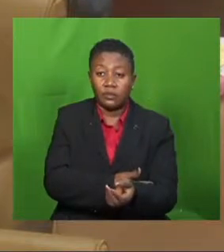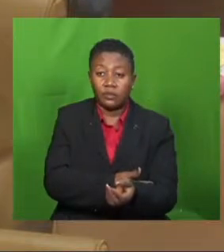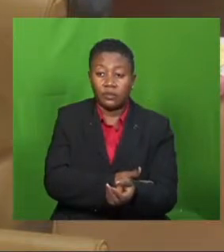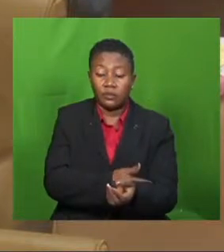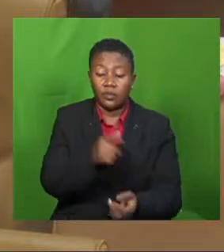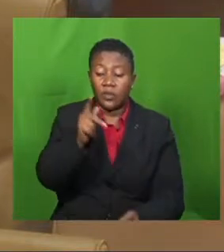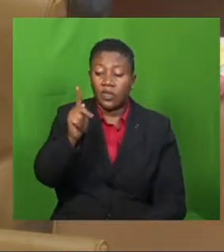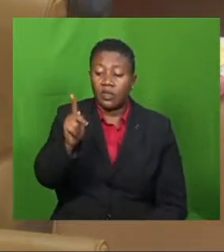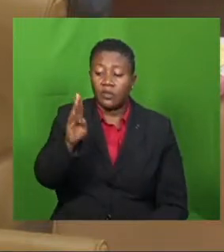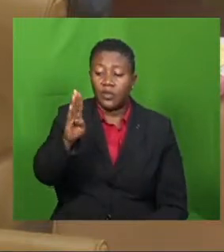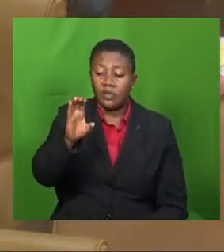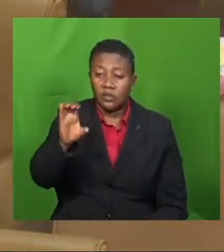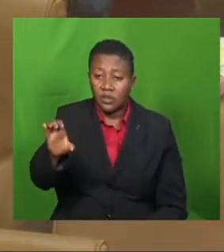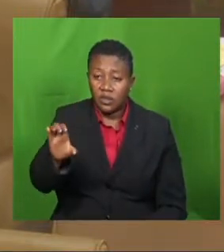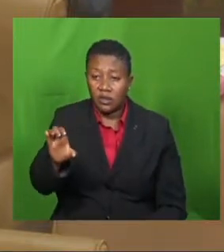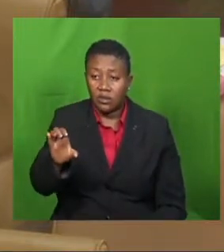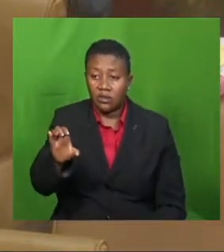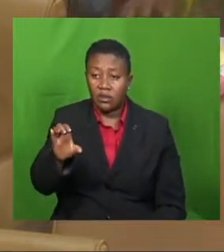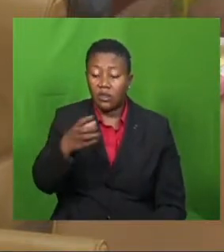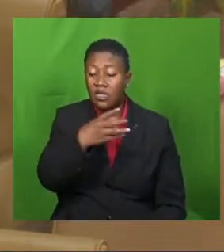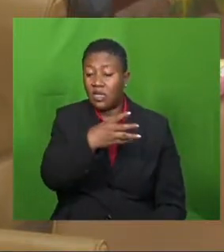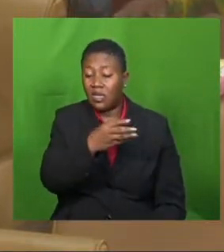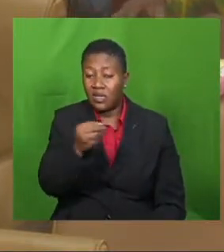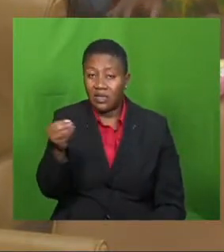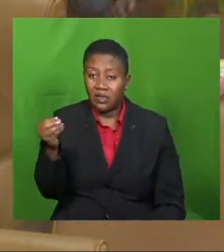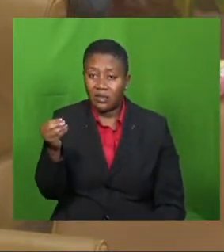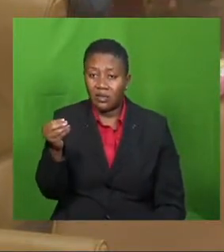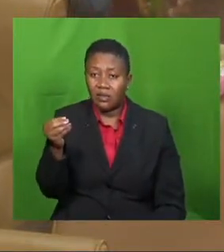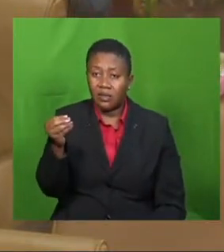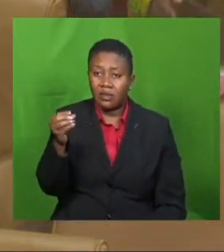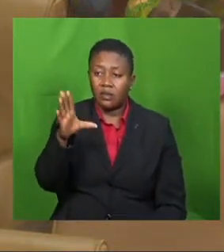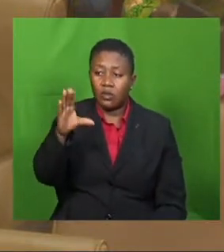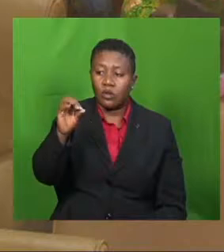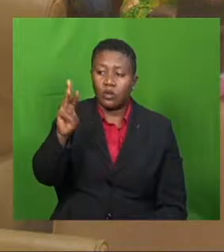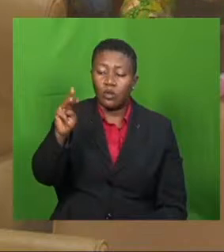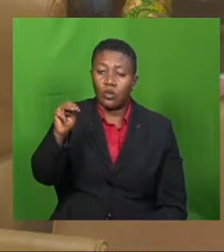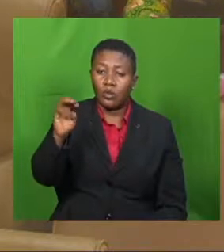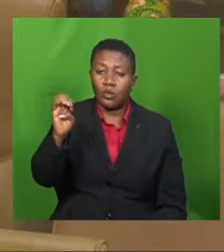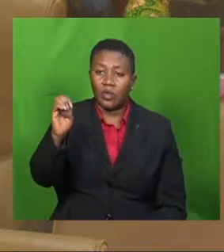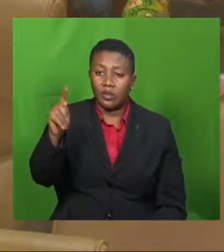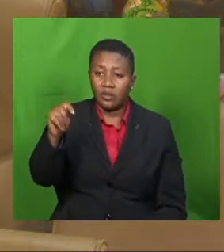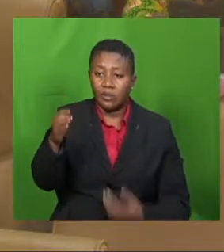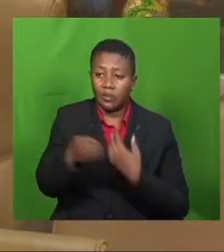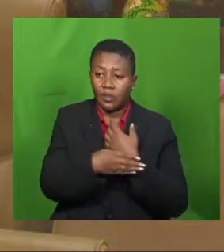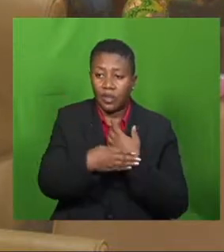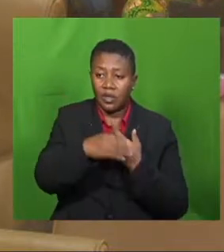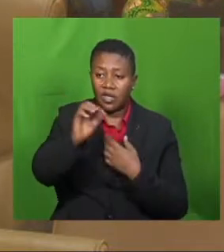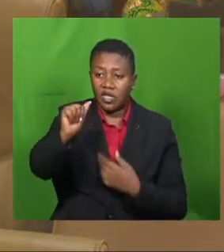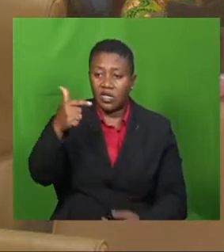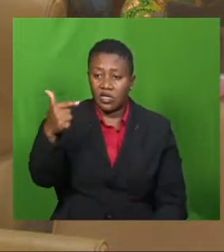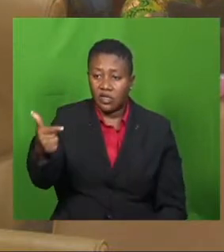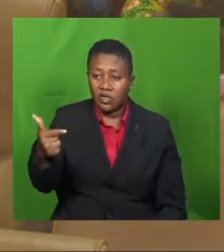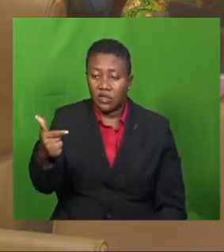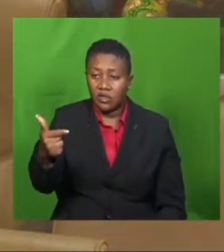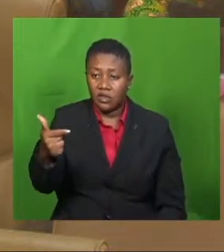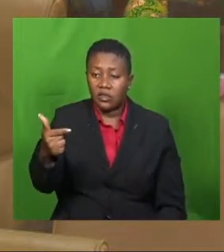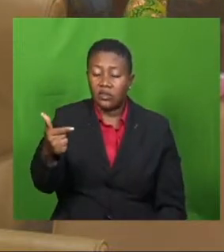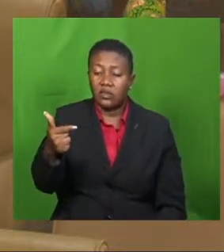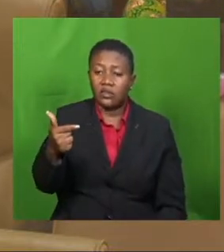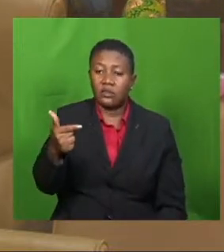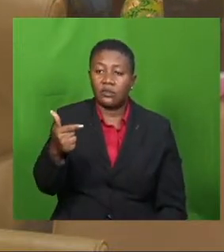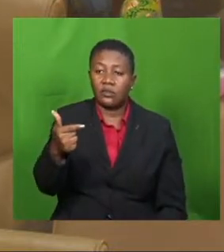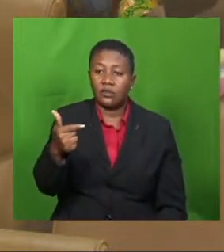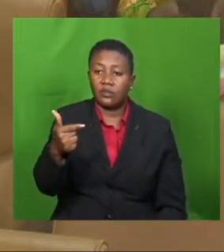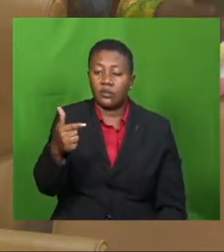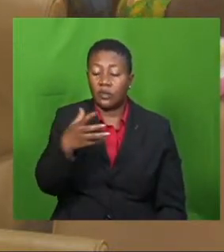KBC Bank, NB, and Commerce Bank AG as arrangers and original lenders,